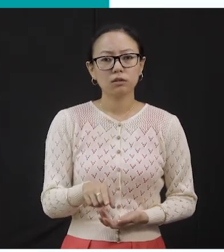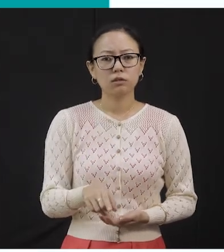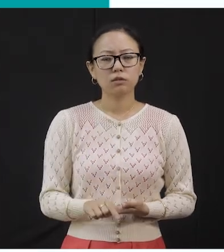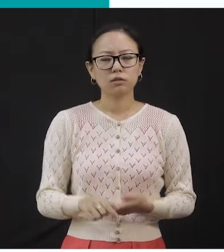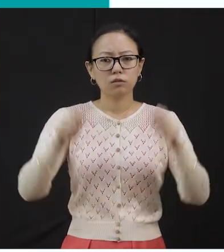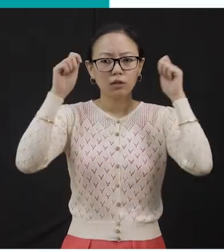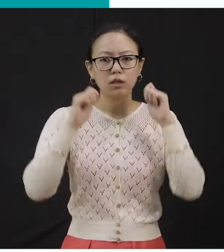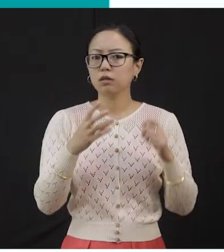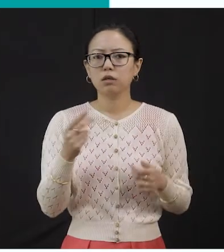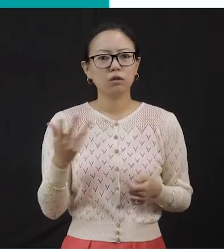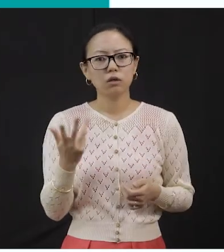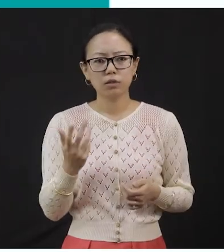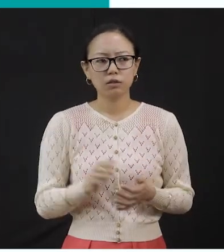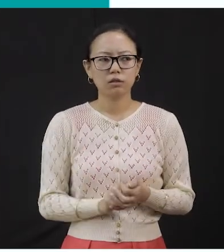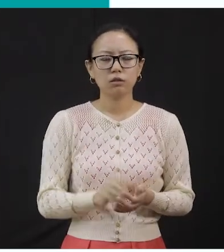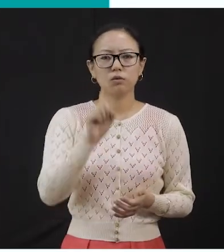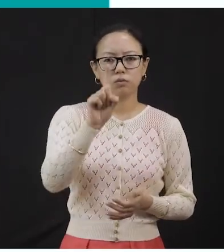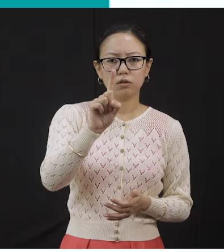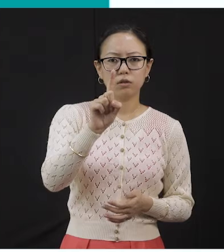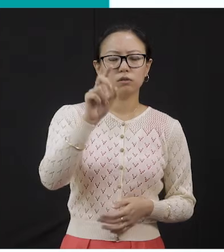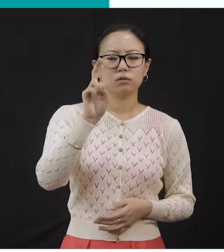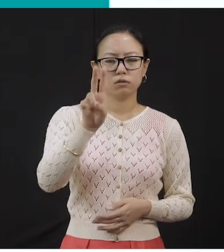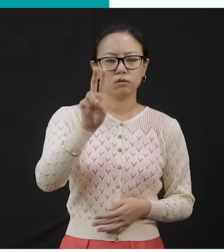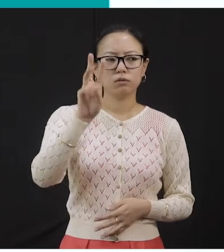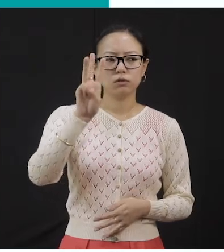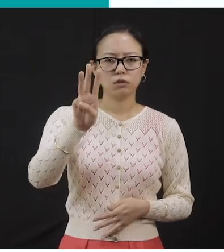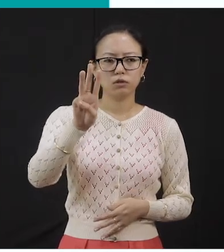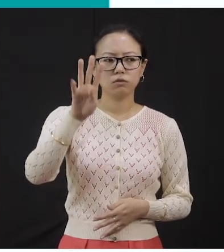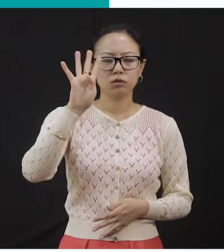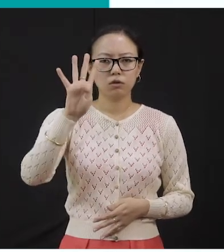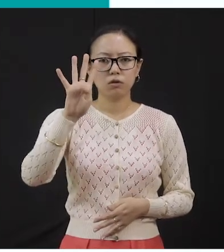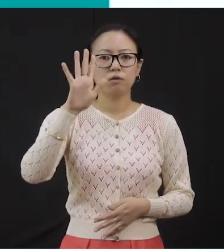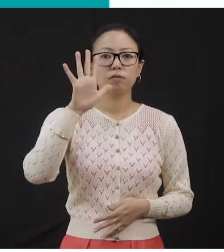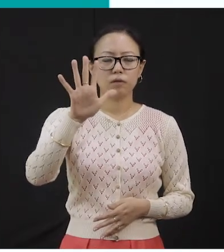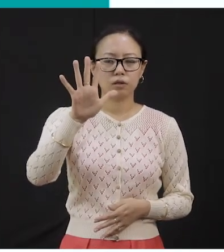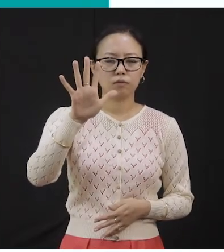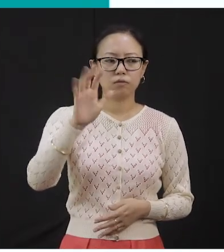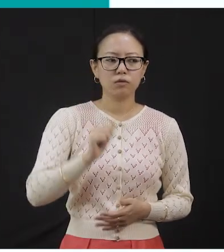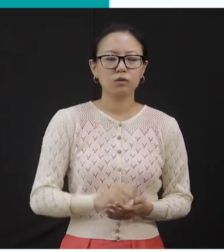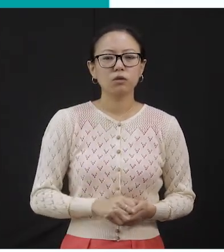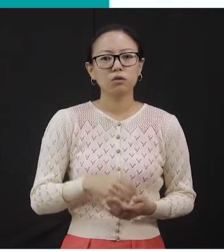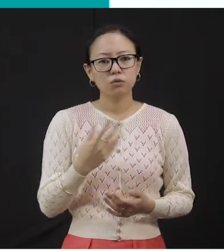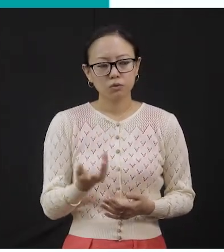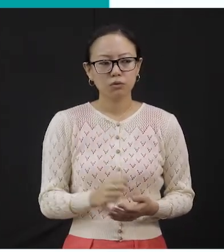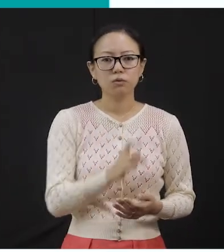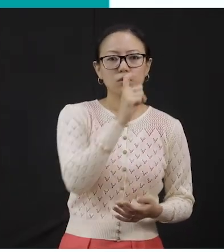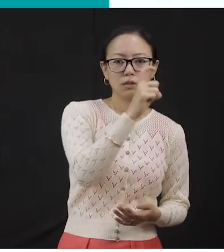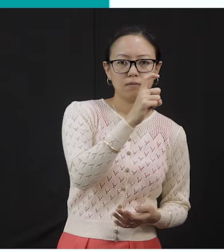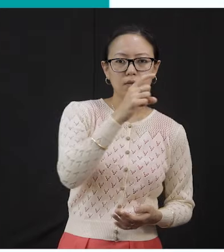remaining? 1, 2, 3, 4, 5. That